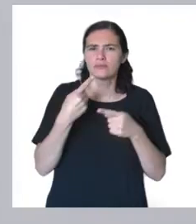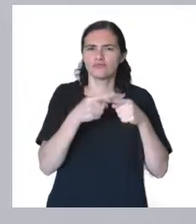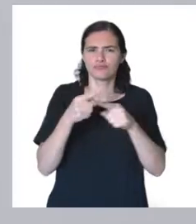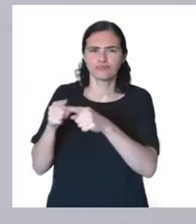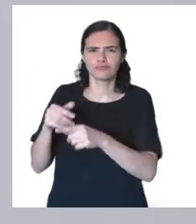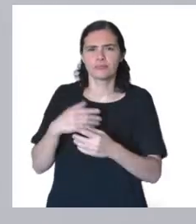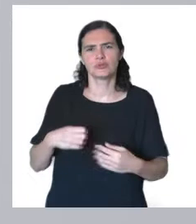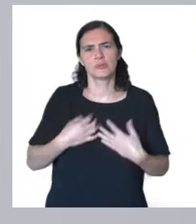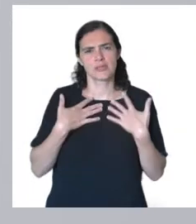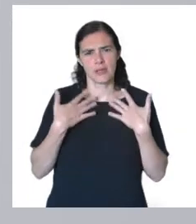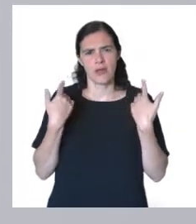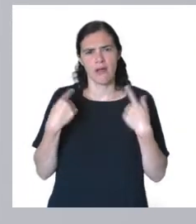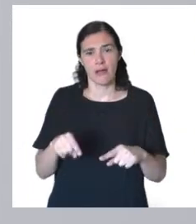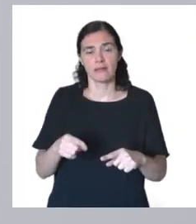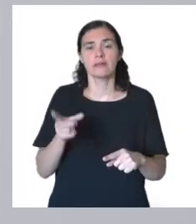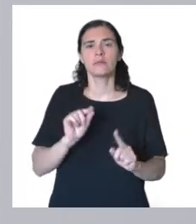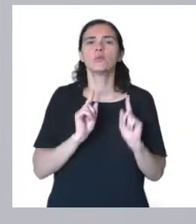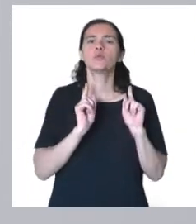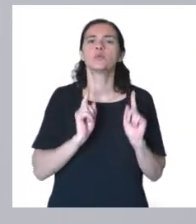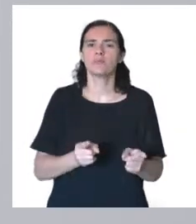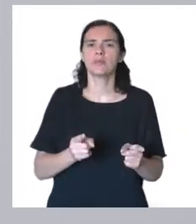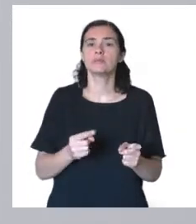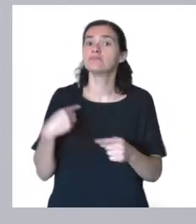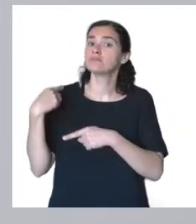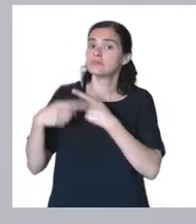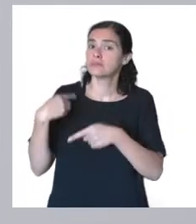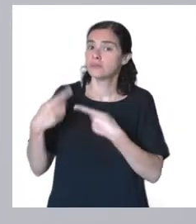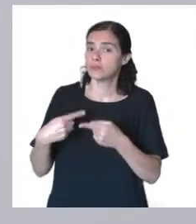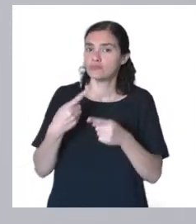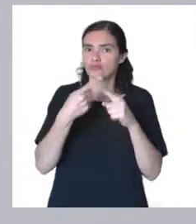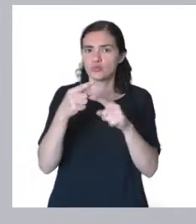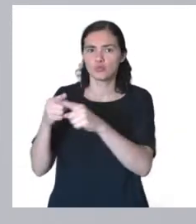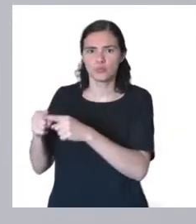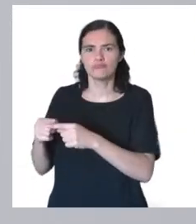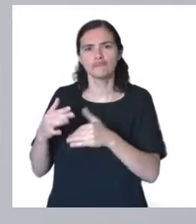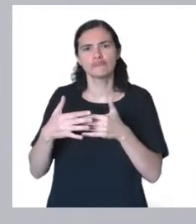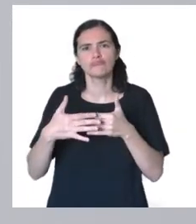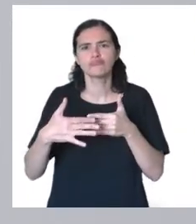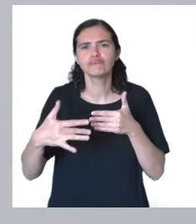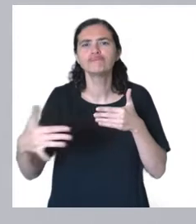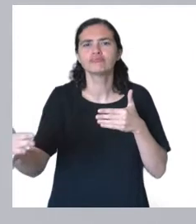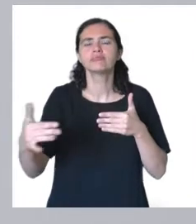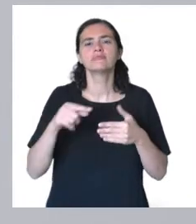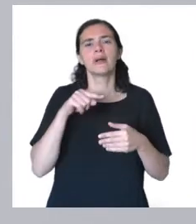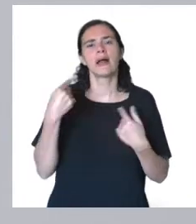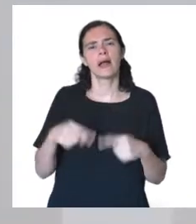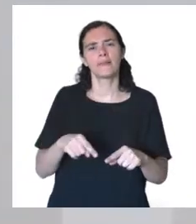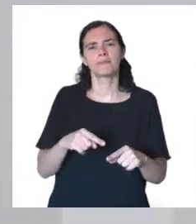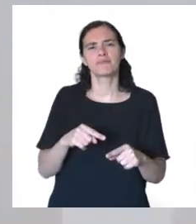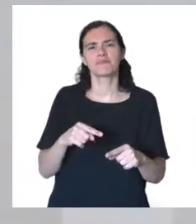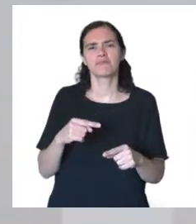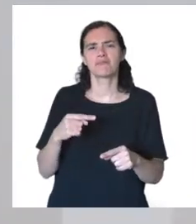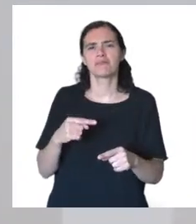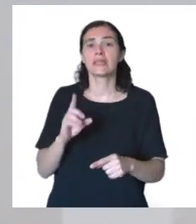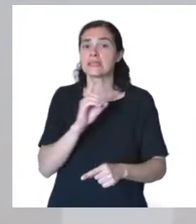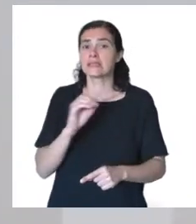different traditions and also initiates many traditions that will continue to run